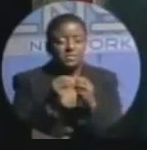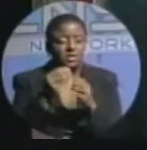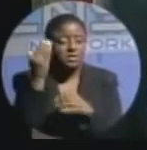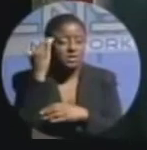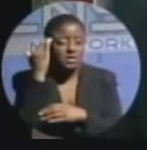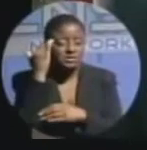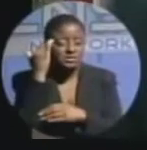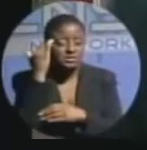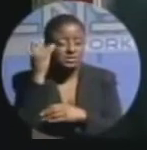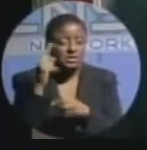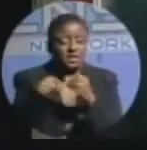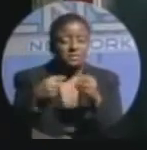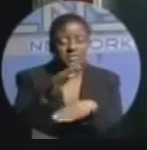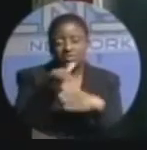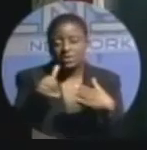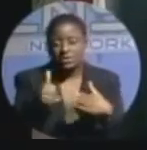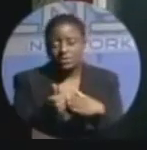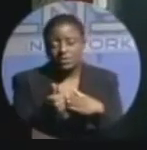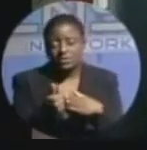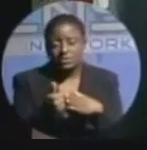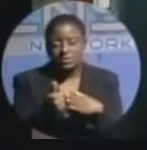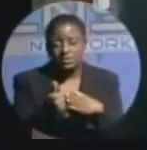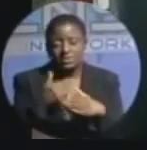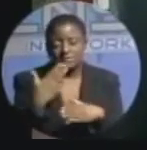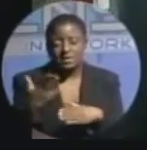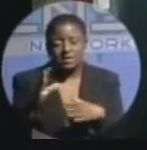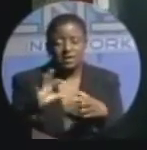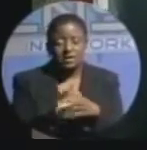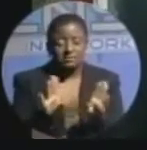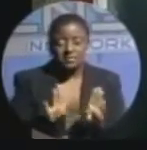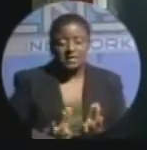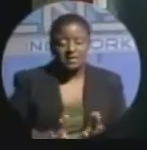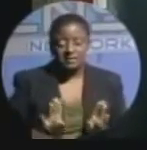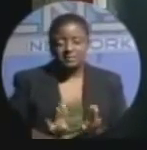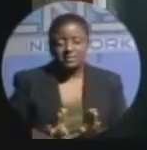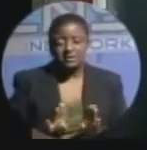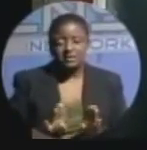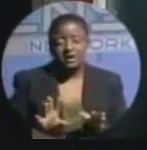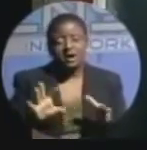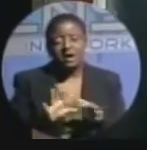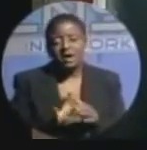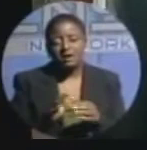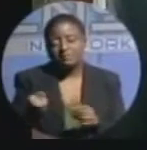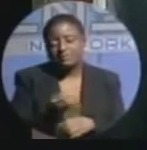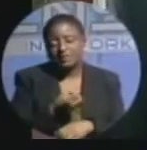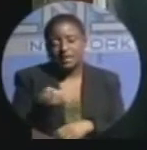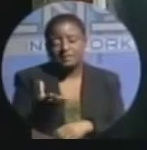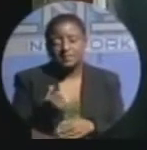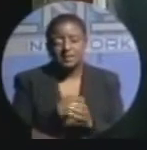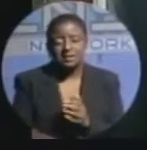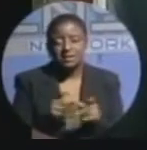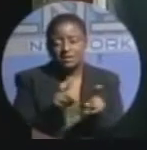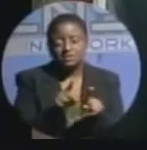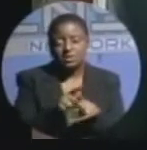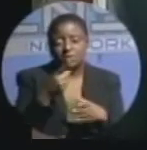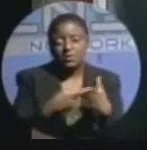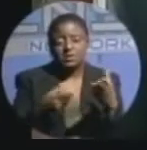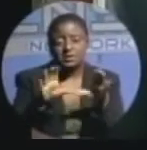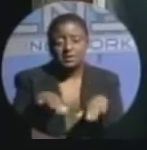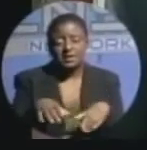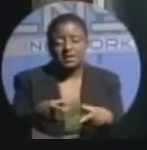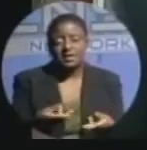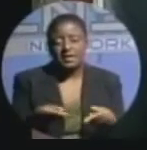about the whole issue of the behavior of gambling, as well as what can happen when